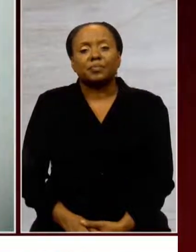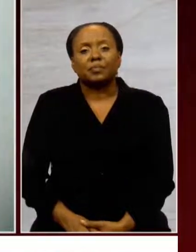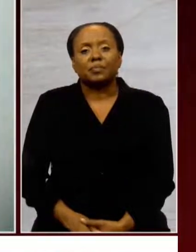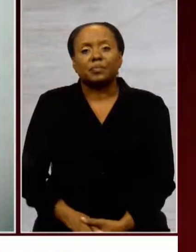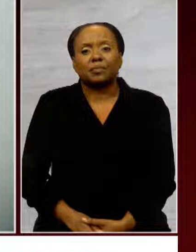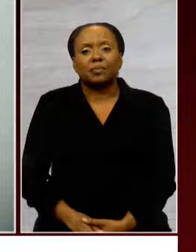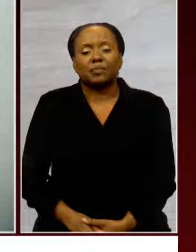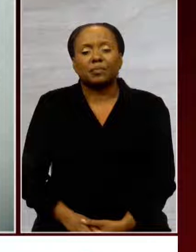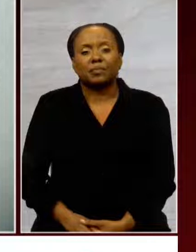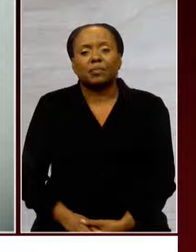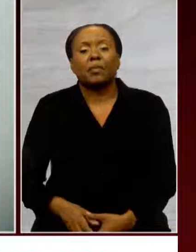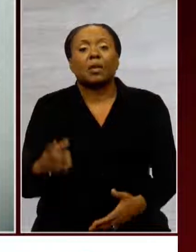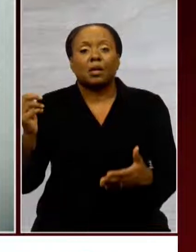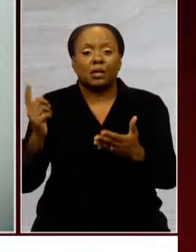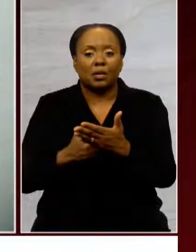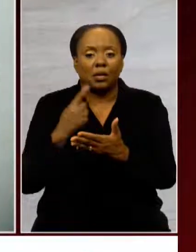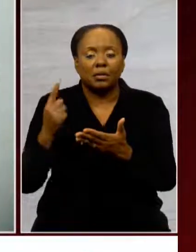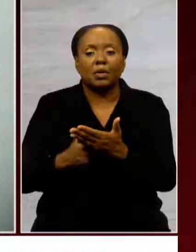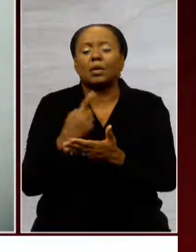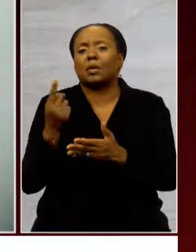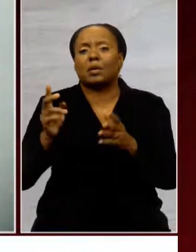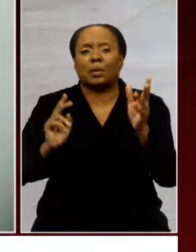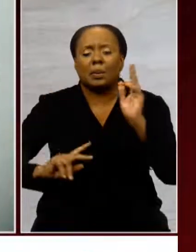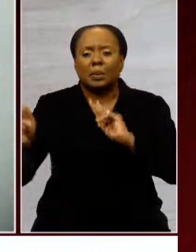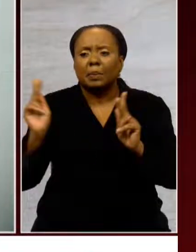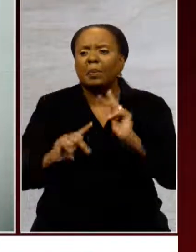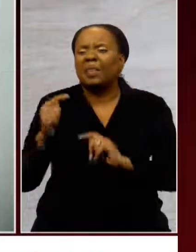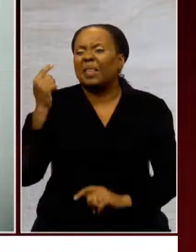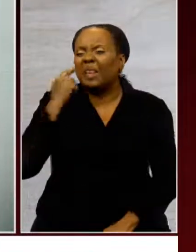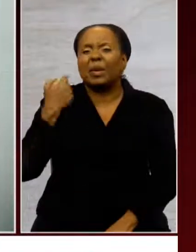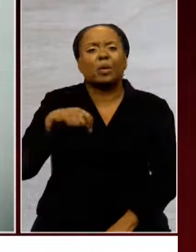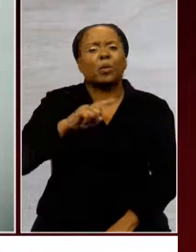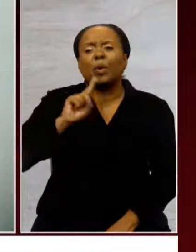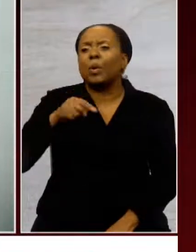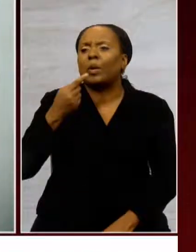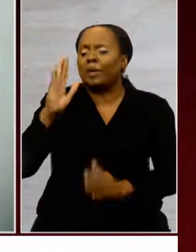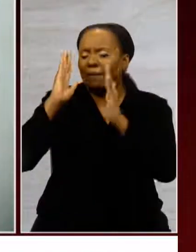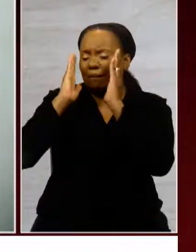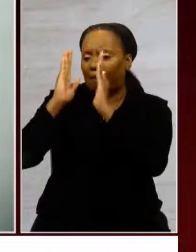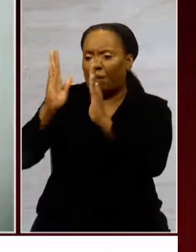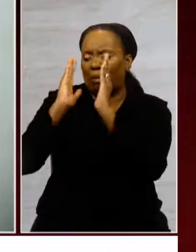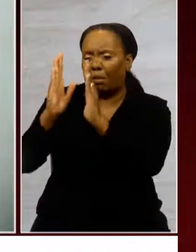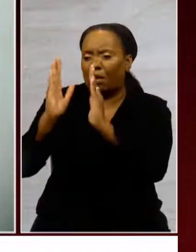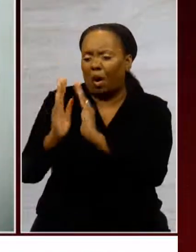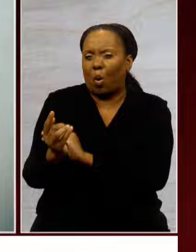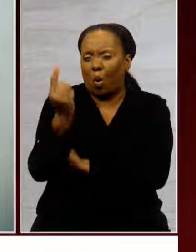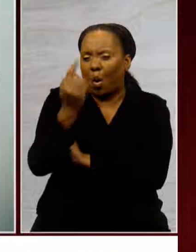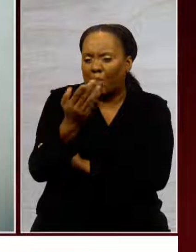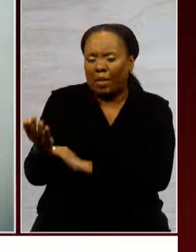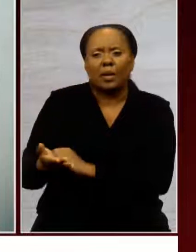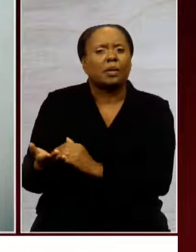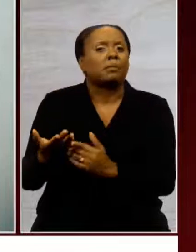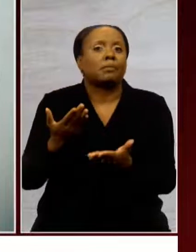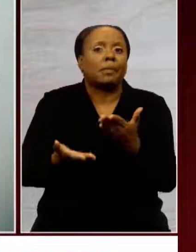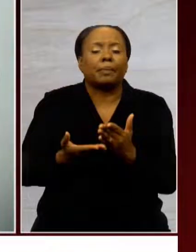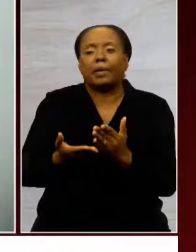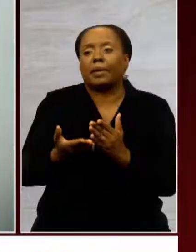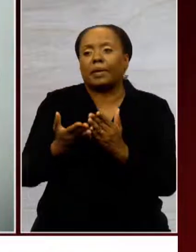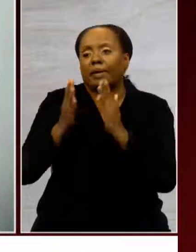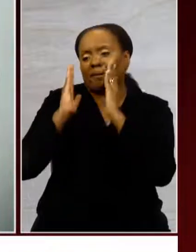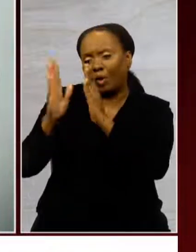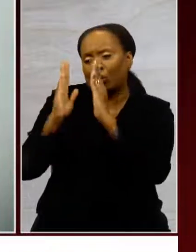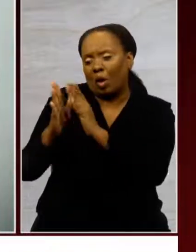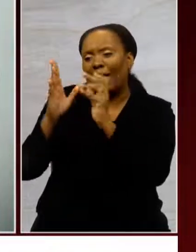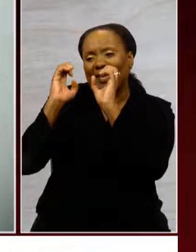our lives are concentrated in this area or that education is the only thing that is necessary to be fixed for us,